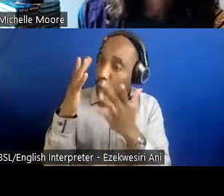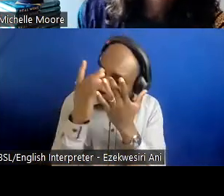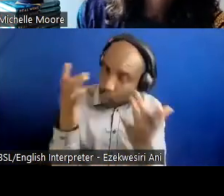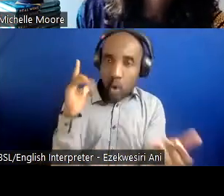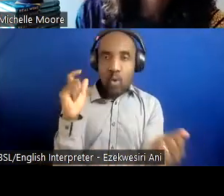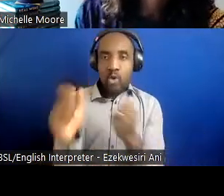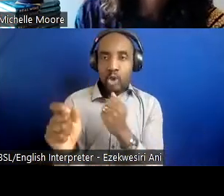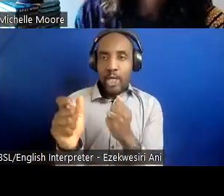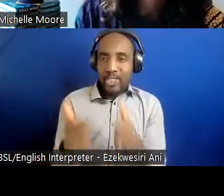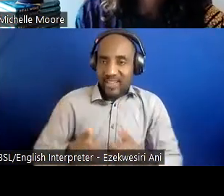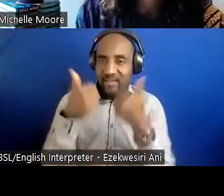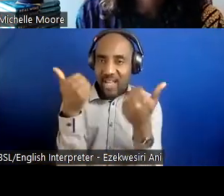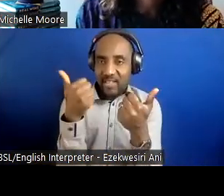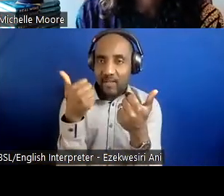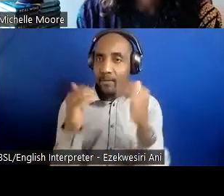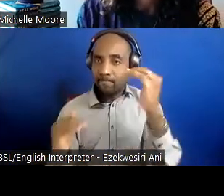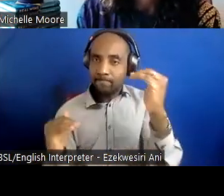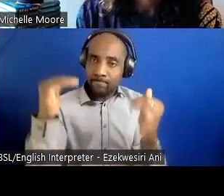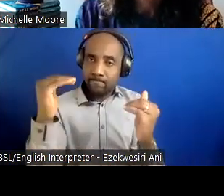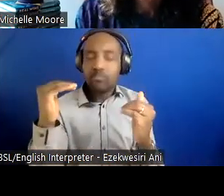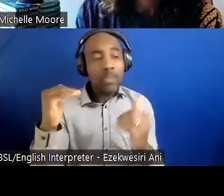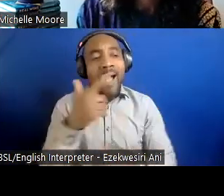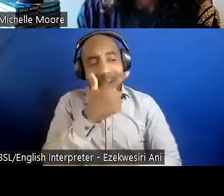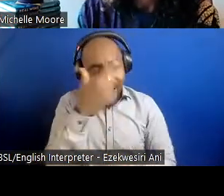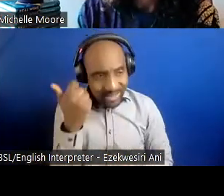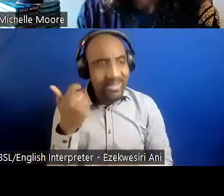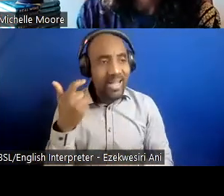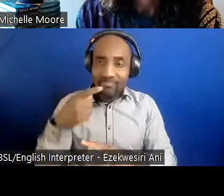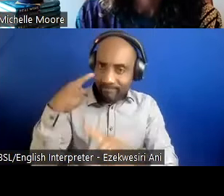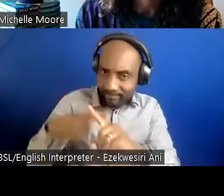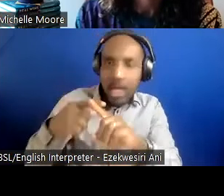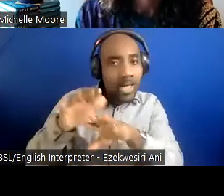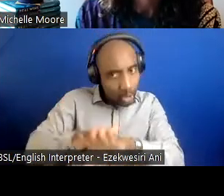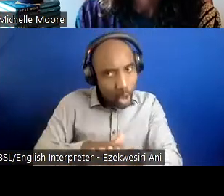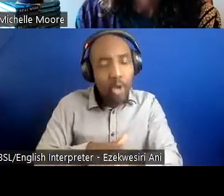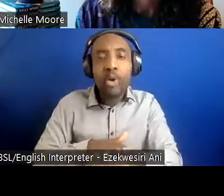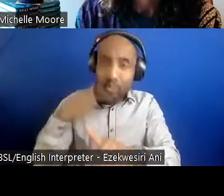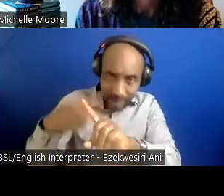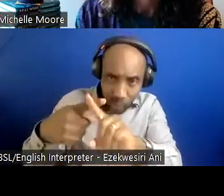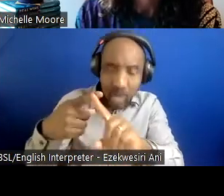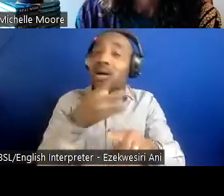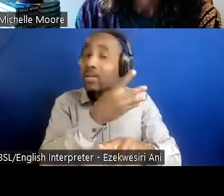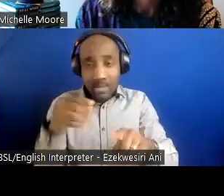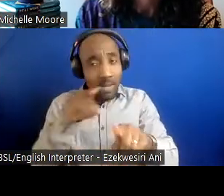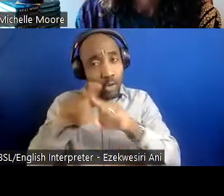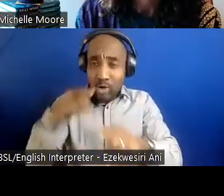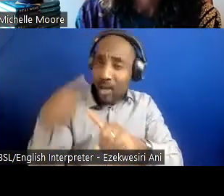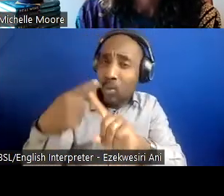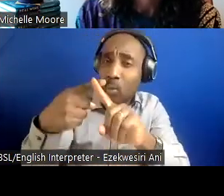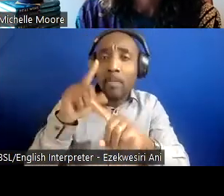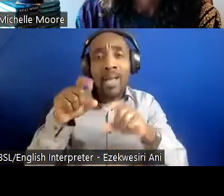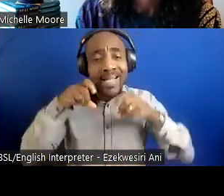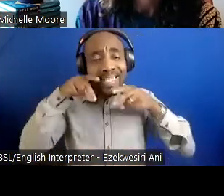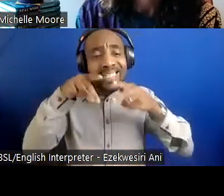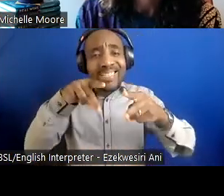So I acknowledge the point about pace and speed. There's a lot of work that we're trying to do quickly, but actually this systemic change now